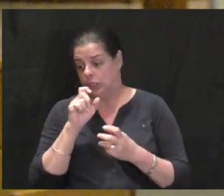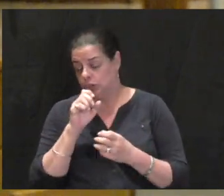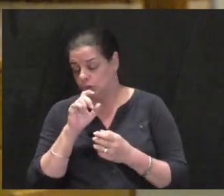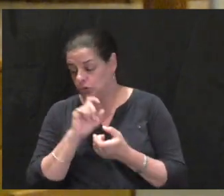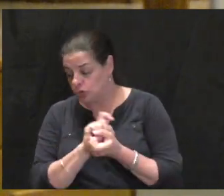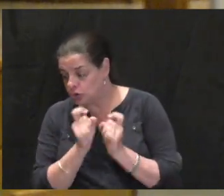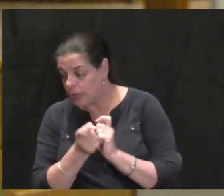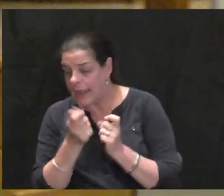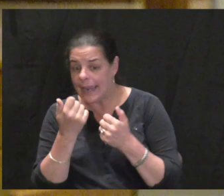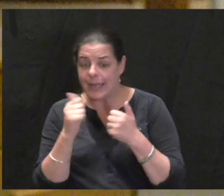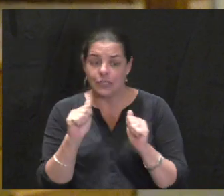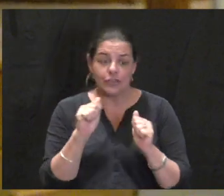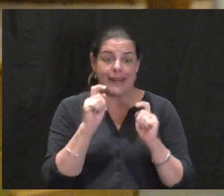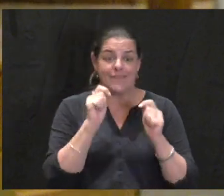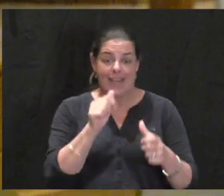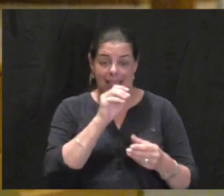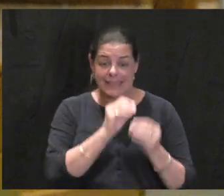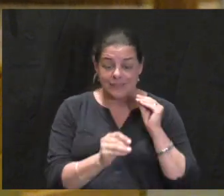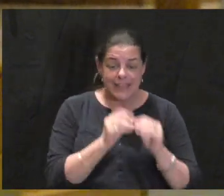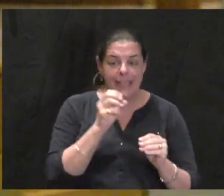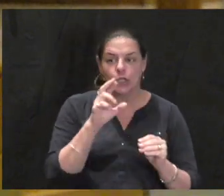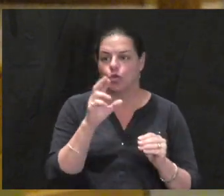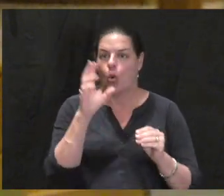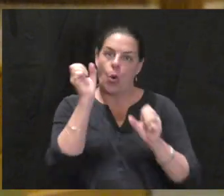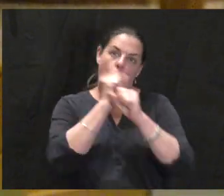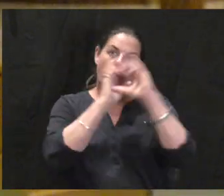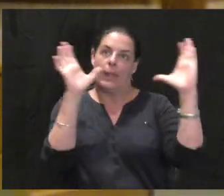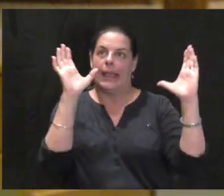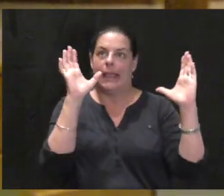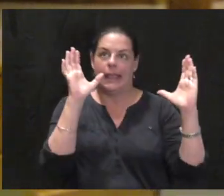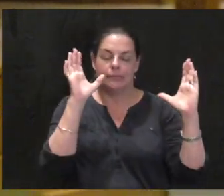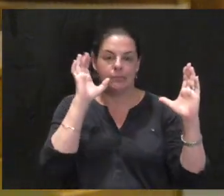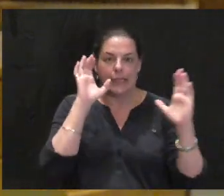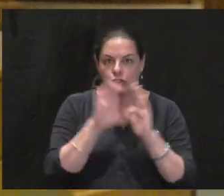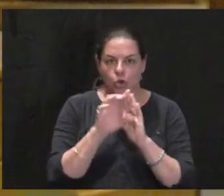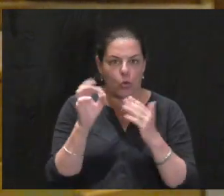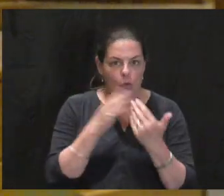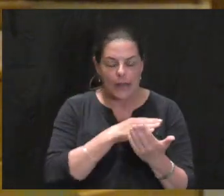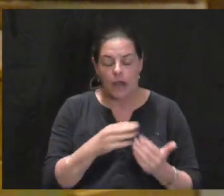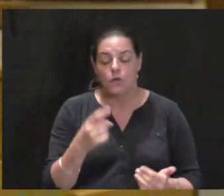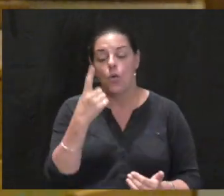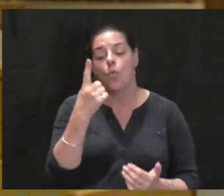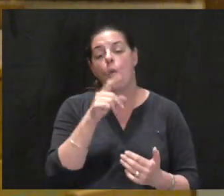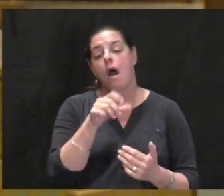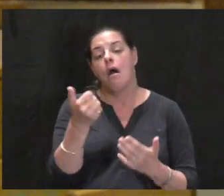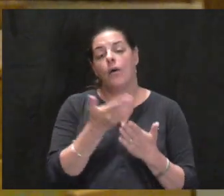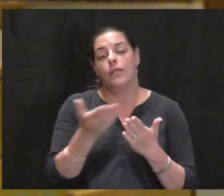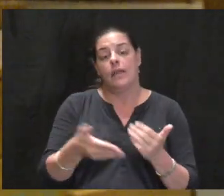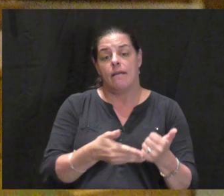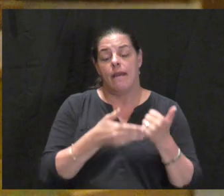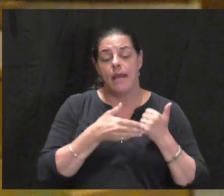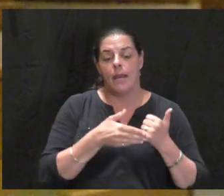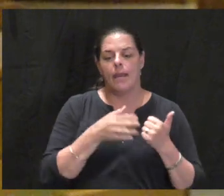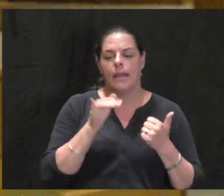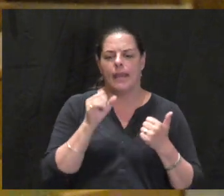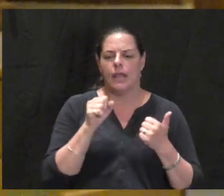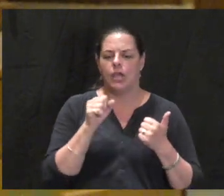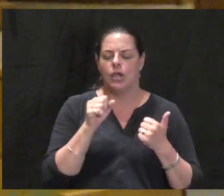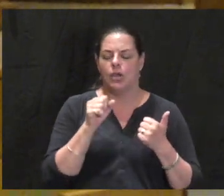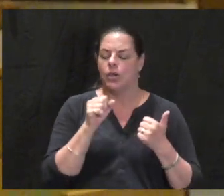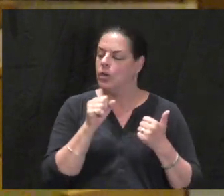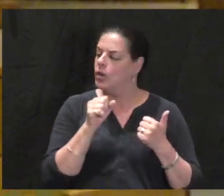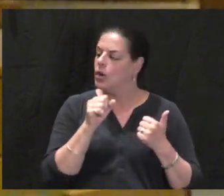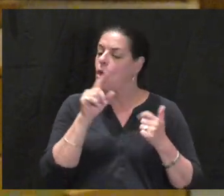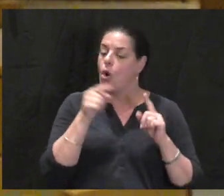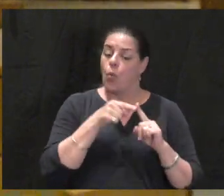when they're leaving us, are you leaving because you're leaving the profession? Or are you leaving because you're leaving to go to a different district? And if so, which district is